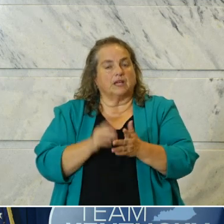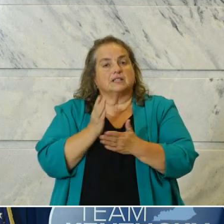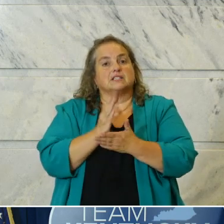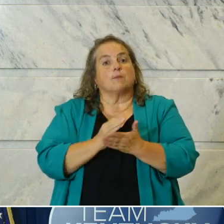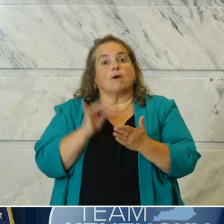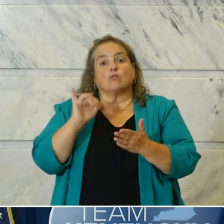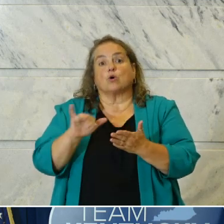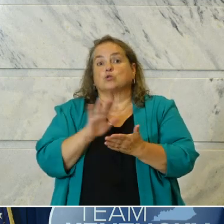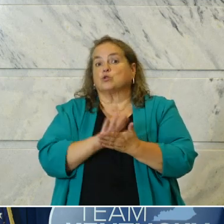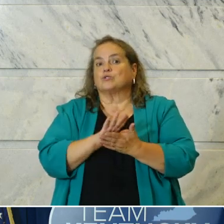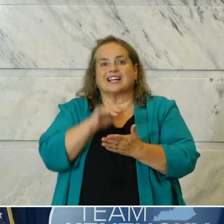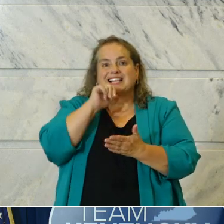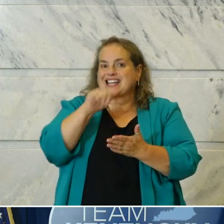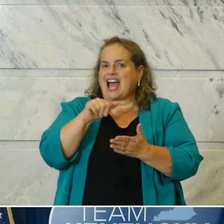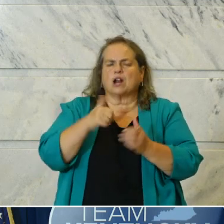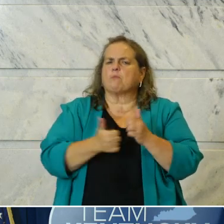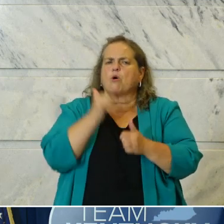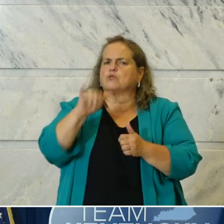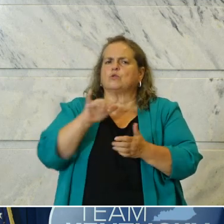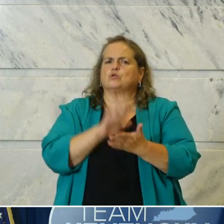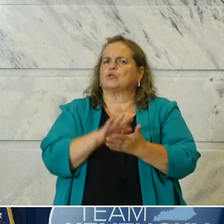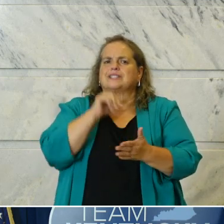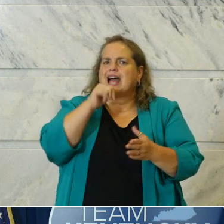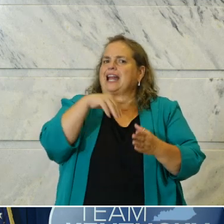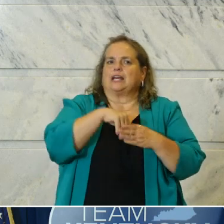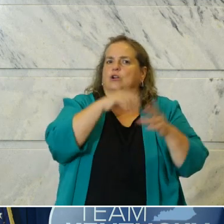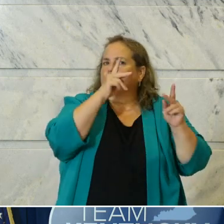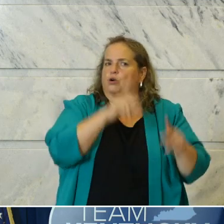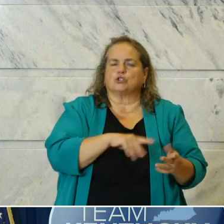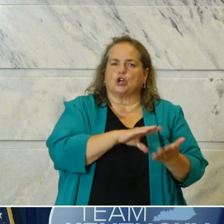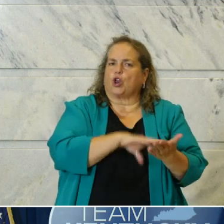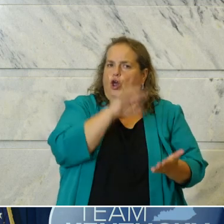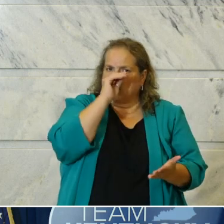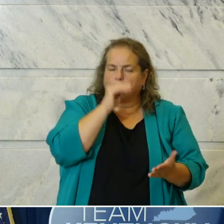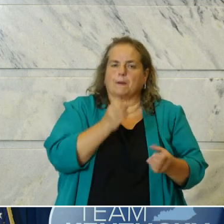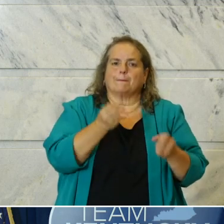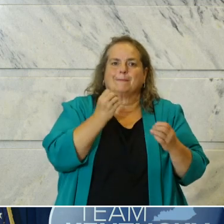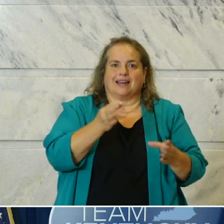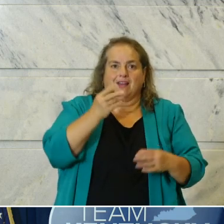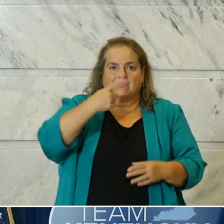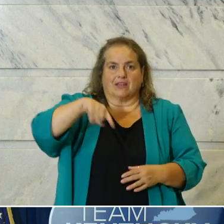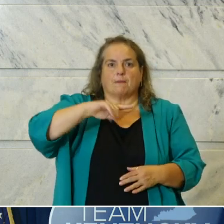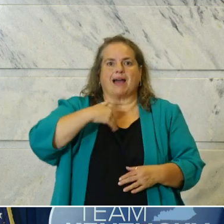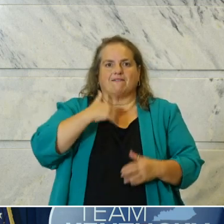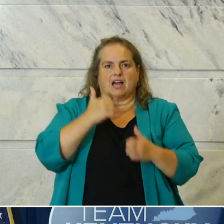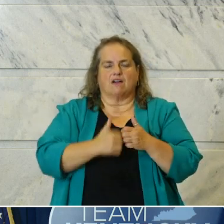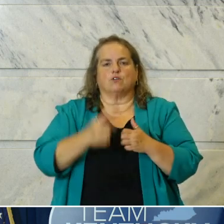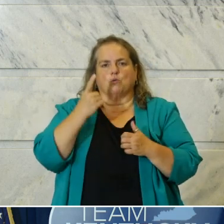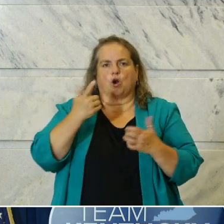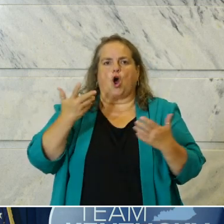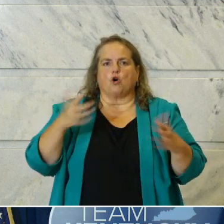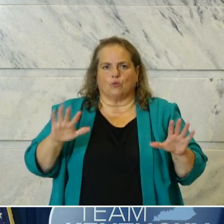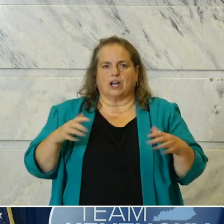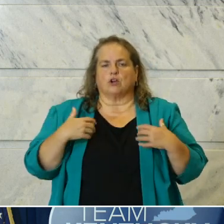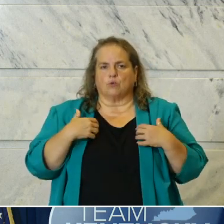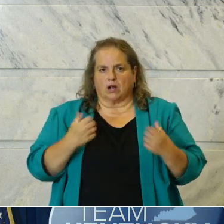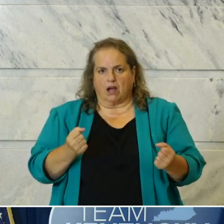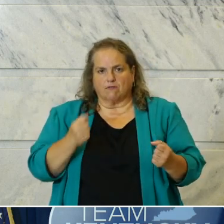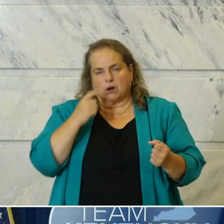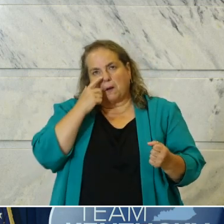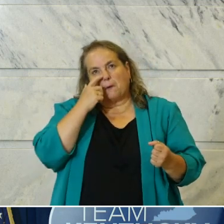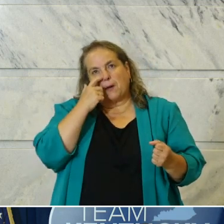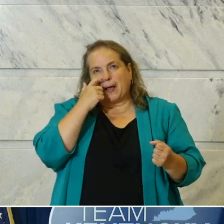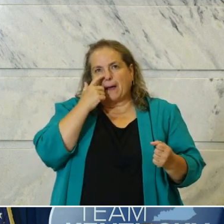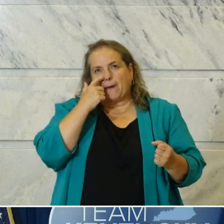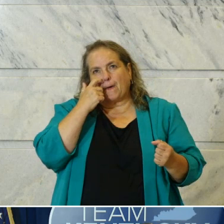schools most of those schools aren't in in-person learning. Many of them have had everybody fully recover. Well, we say